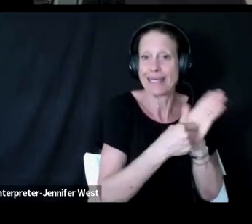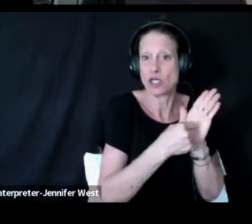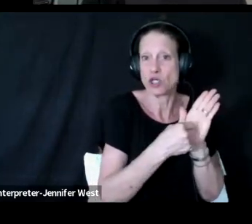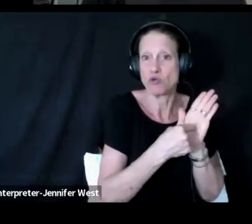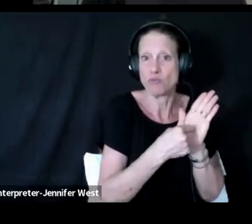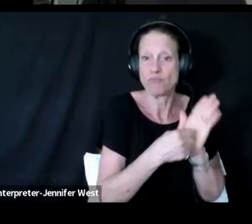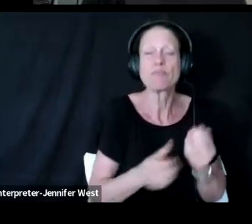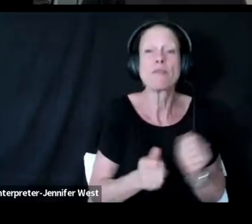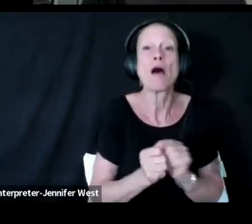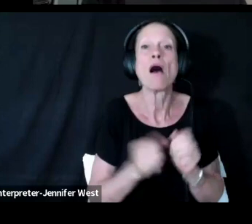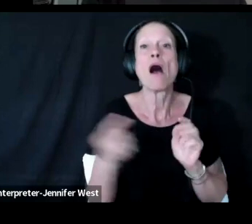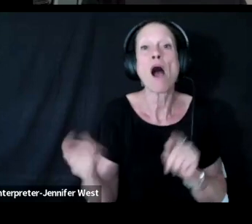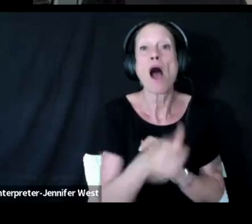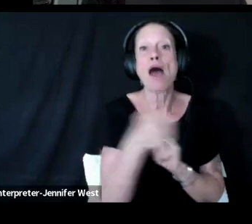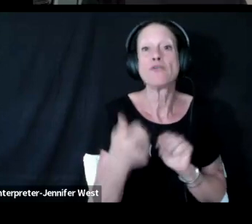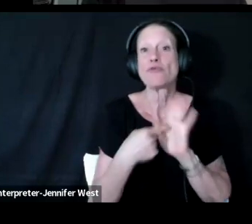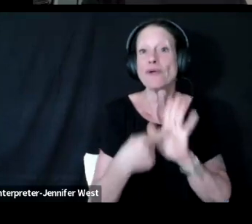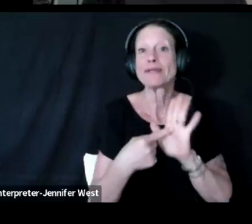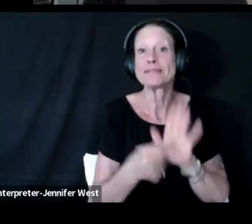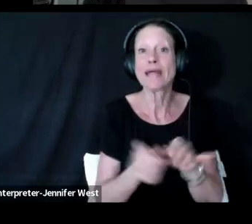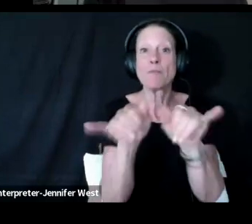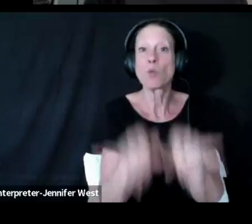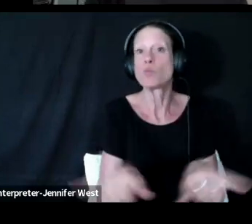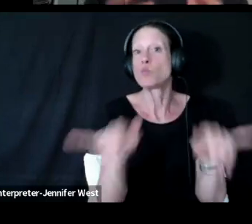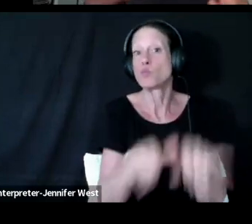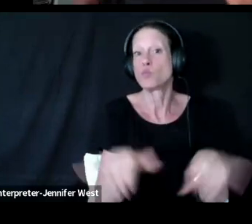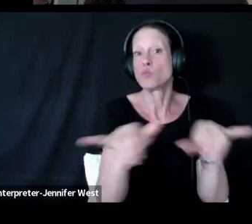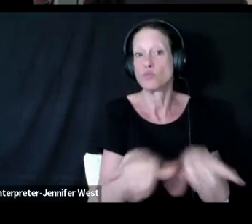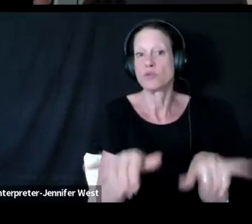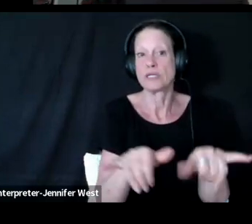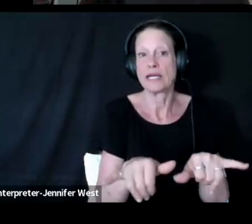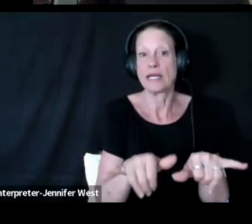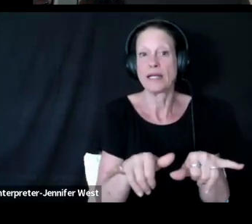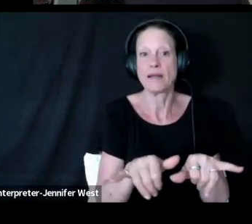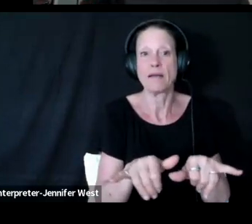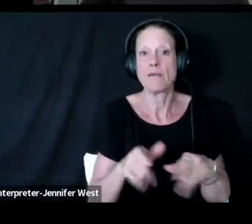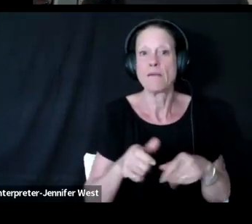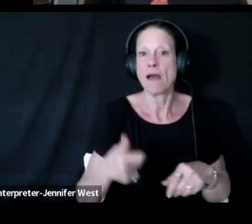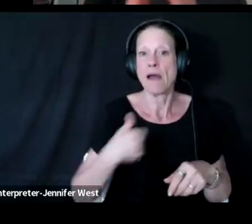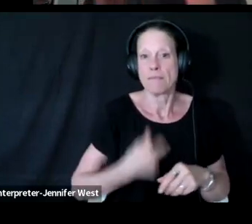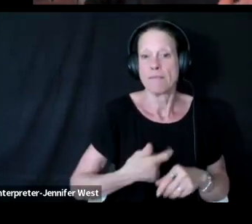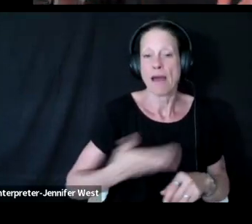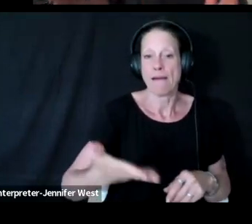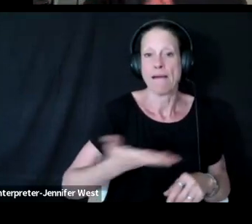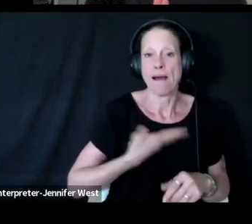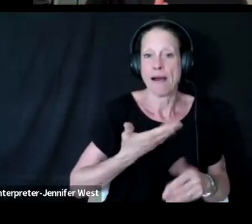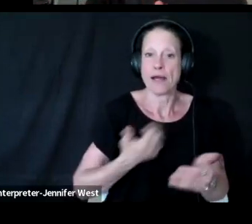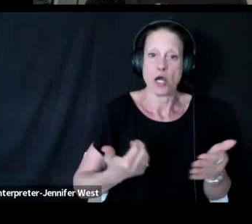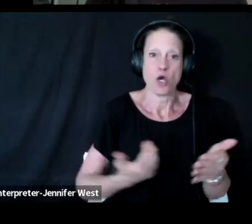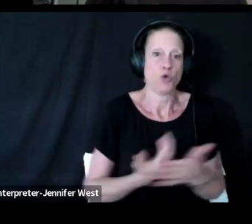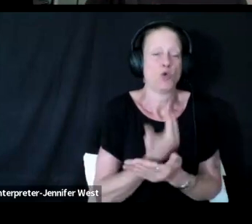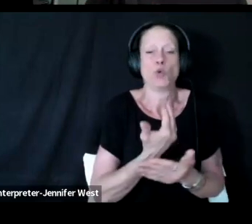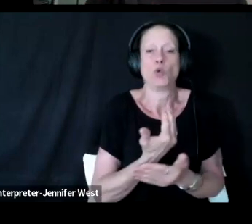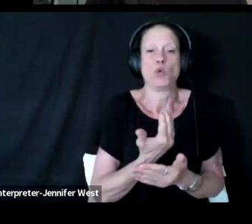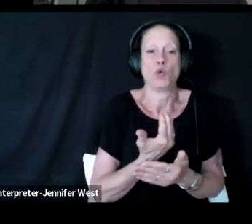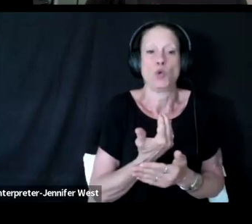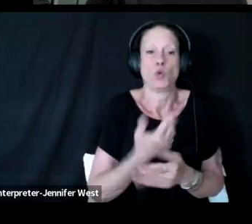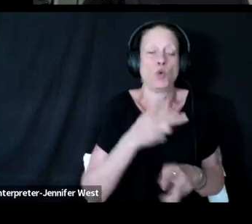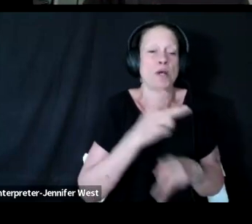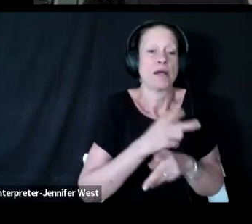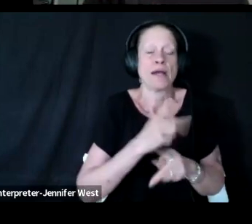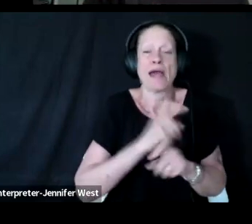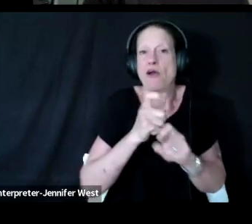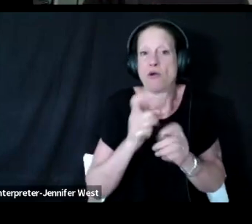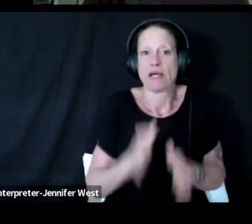an example of some routines, right? So again, Debbie and I could hire have a brand new caregiver come